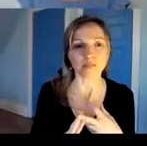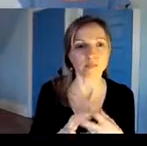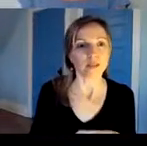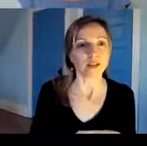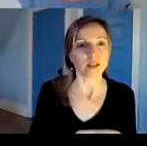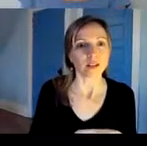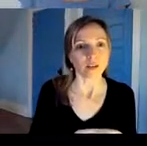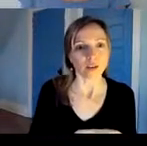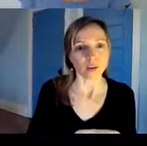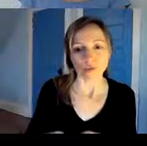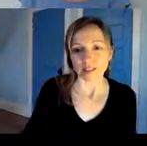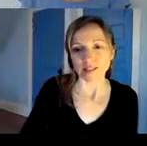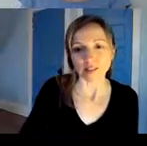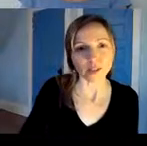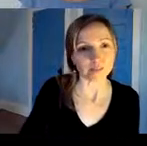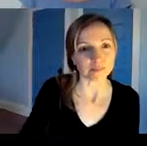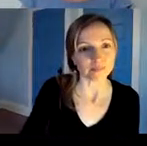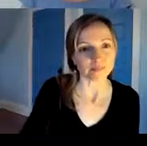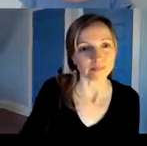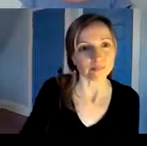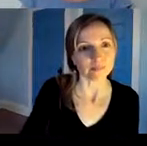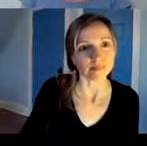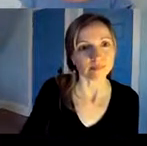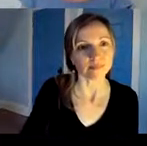plant. So let's get going.